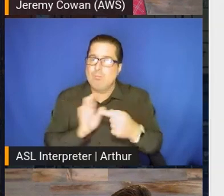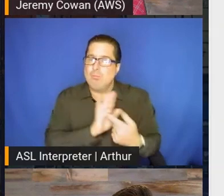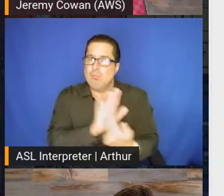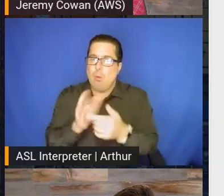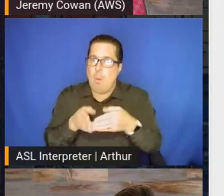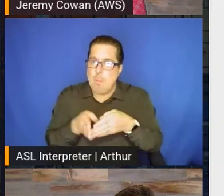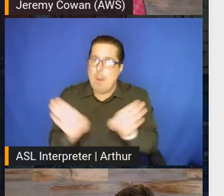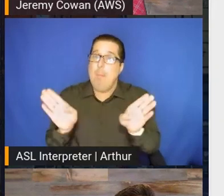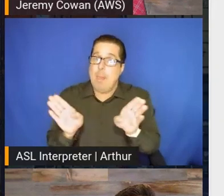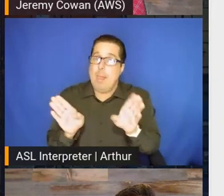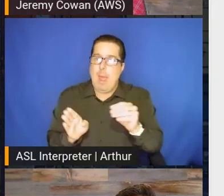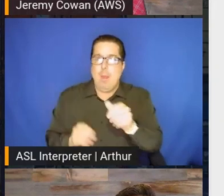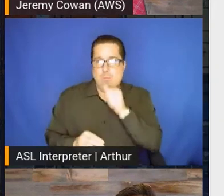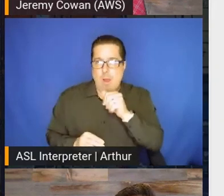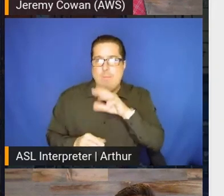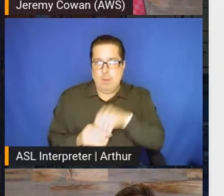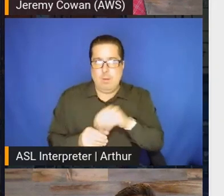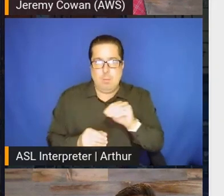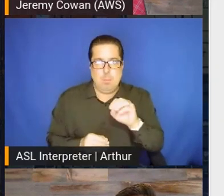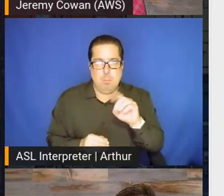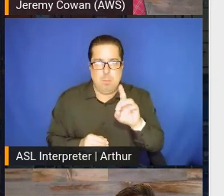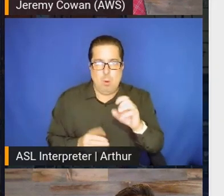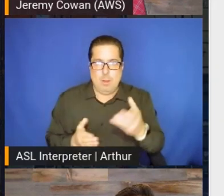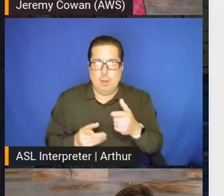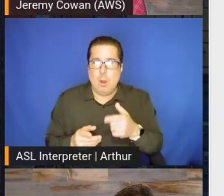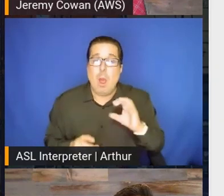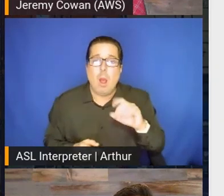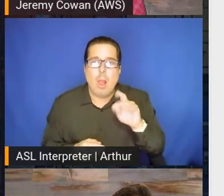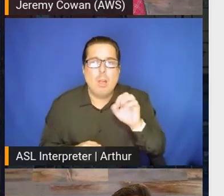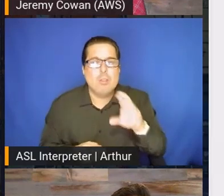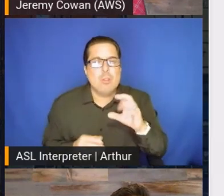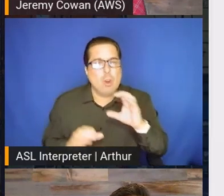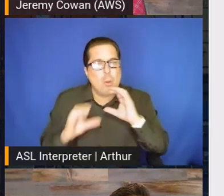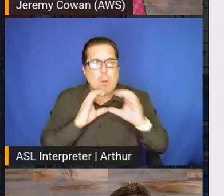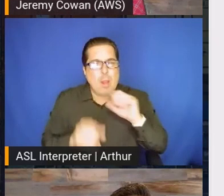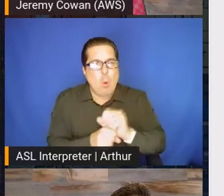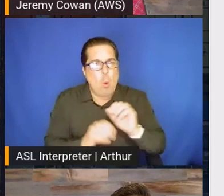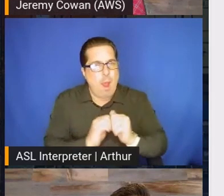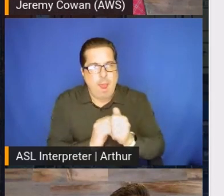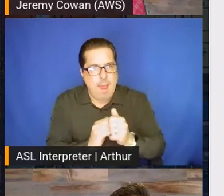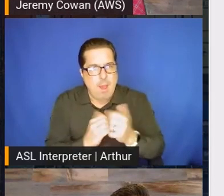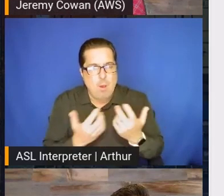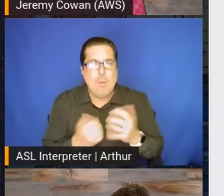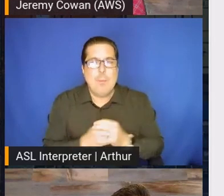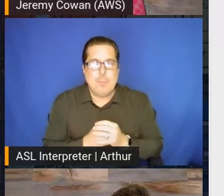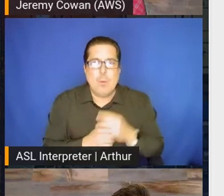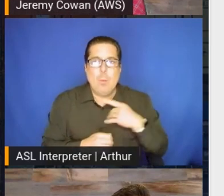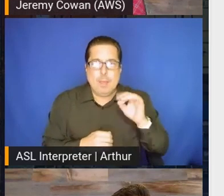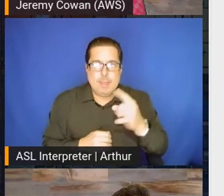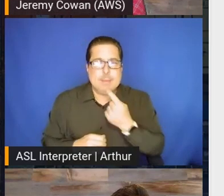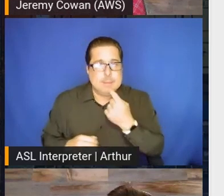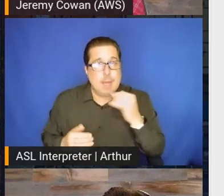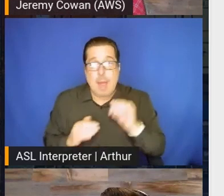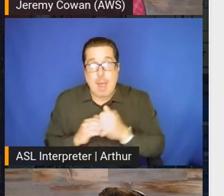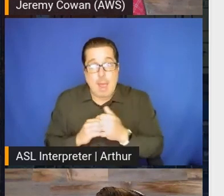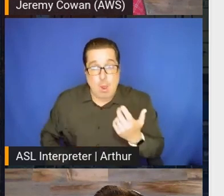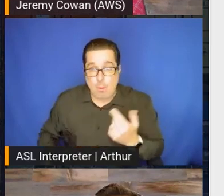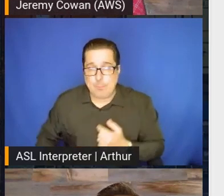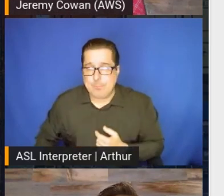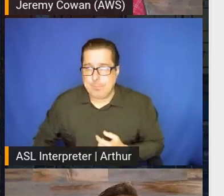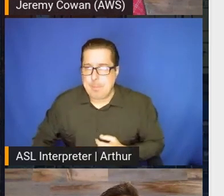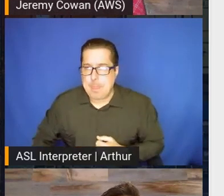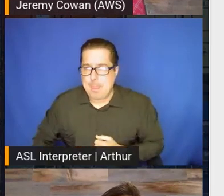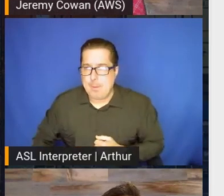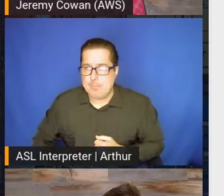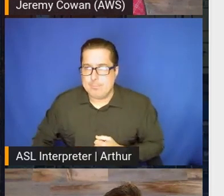private mode here. So how does the cluster communication work, right? Because we did say that Kubernetes control plane runs